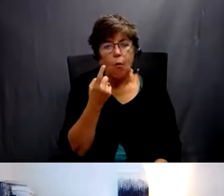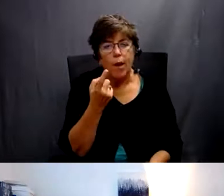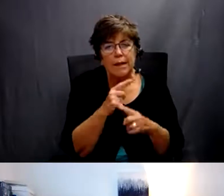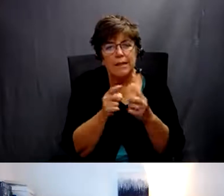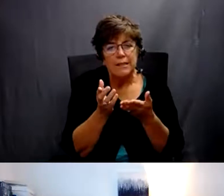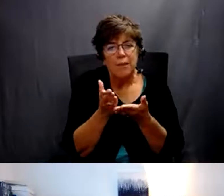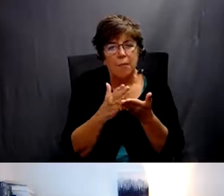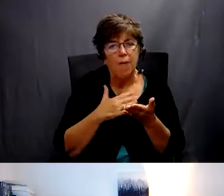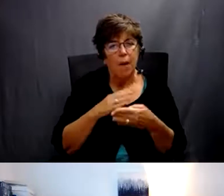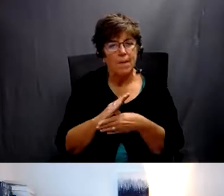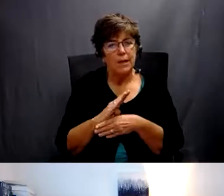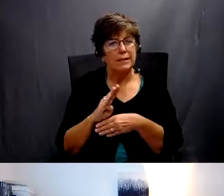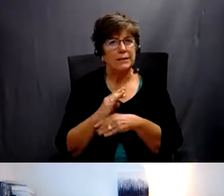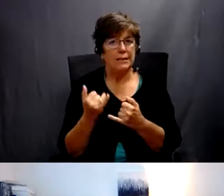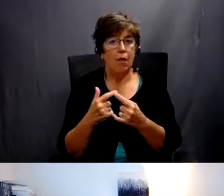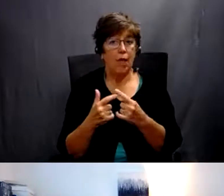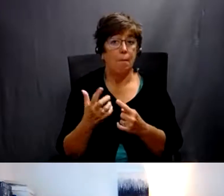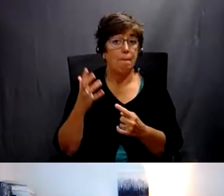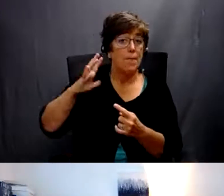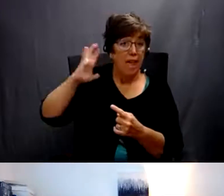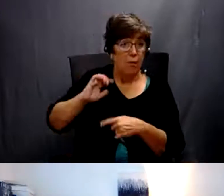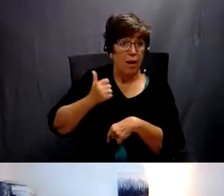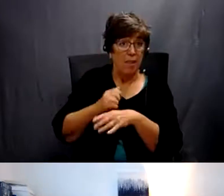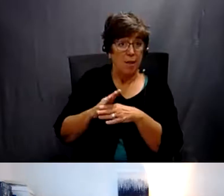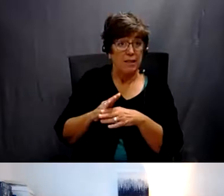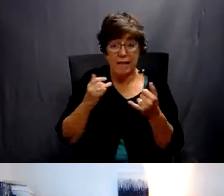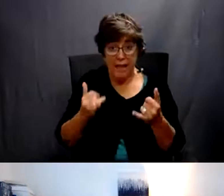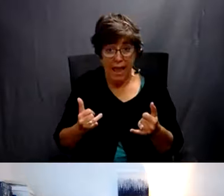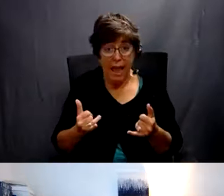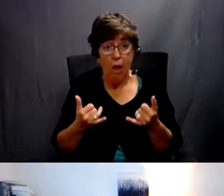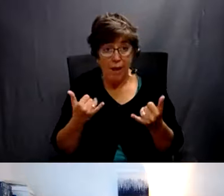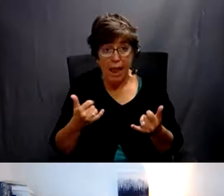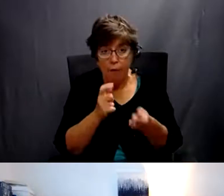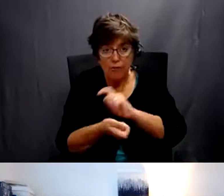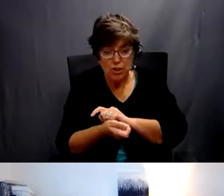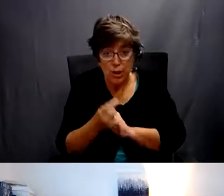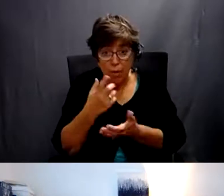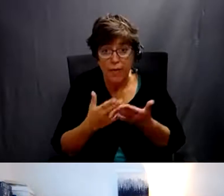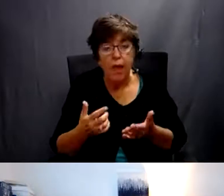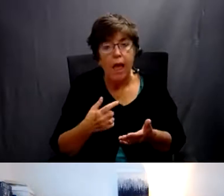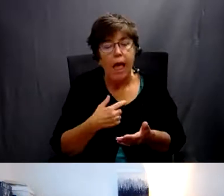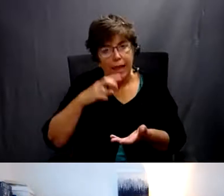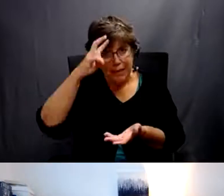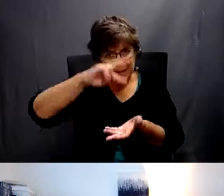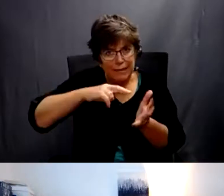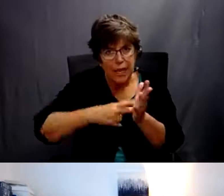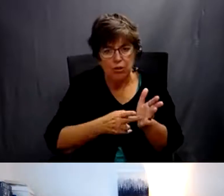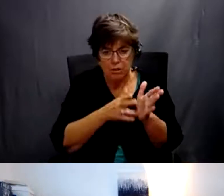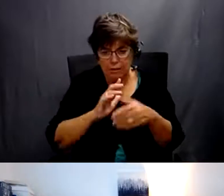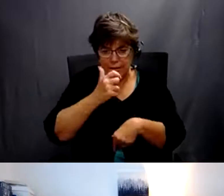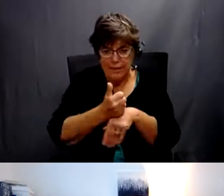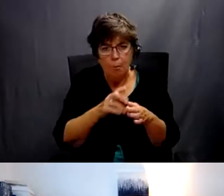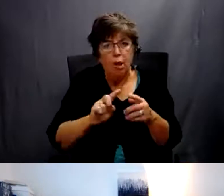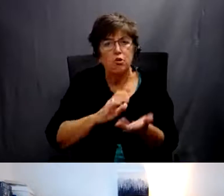my business today than in the past is intentional stopping